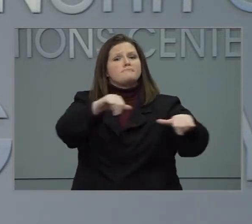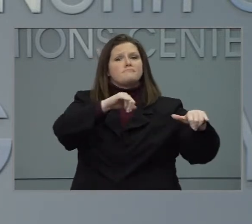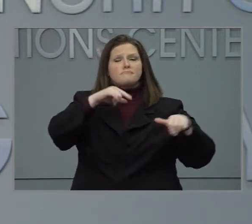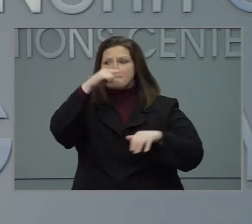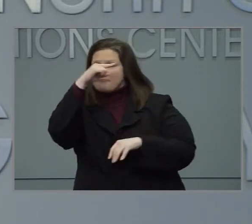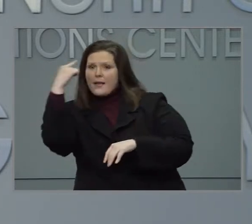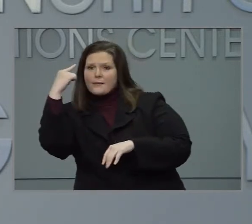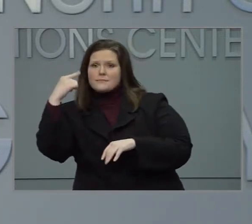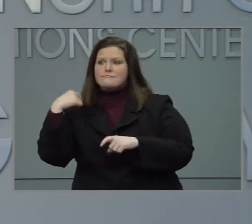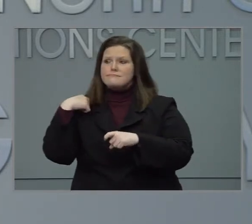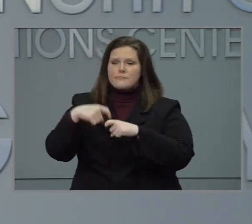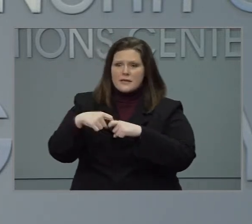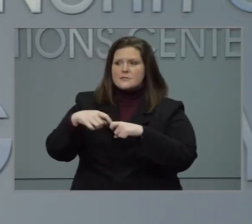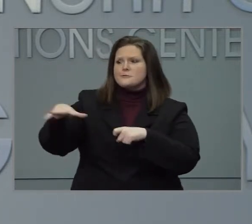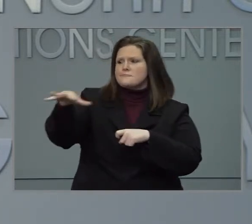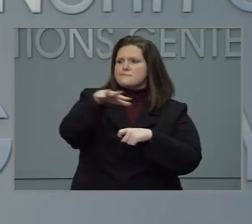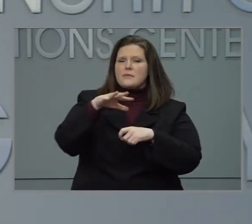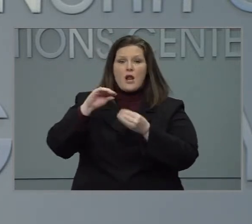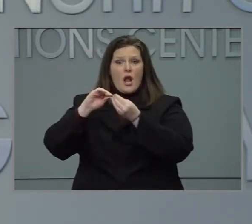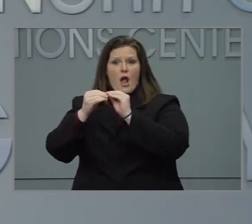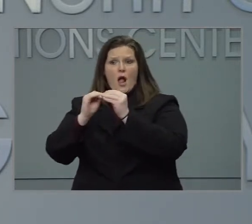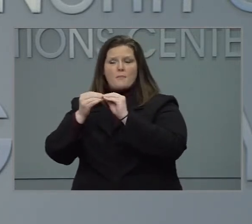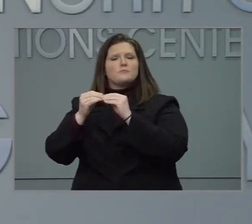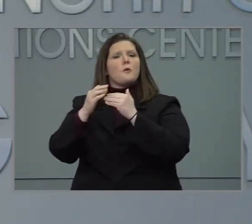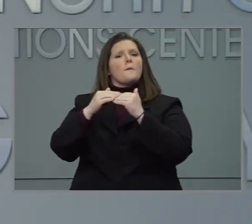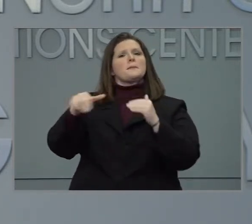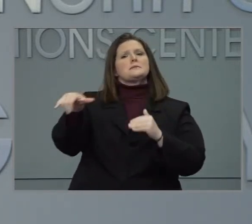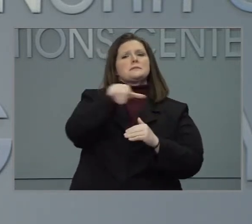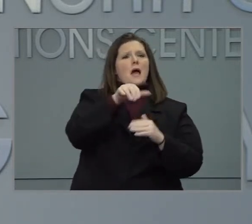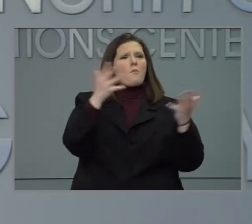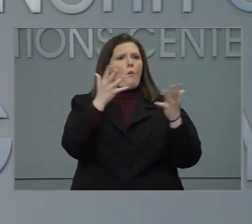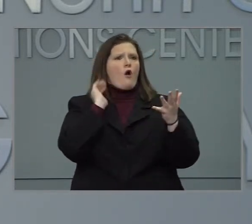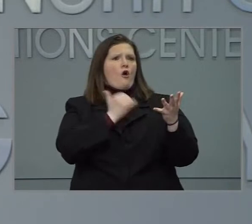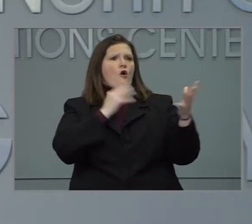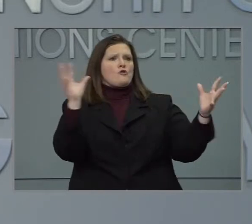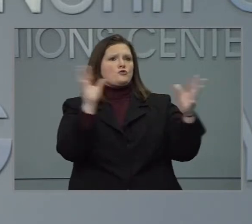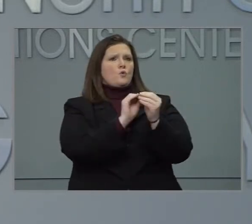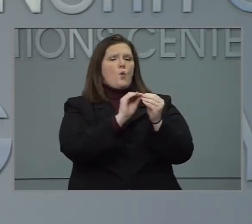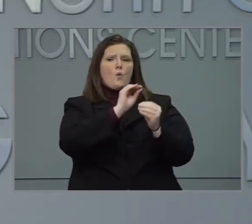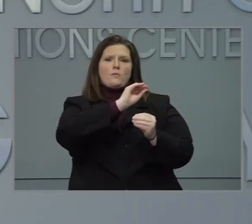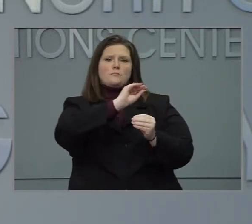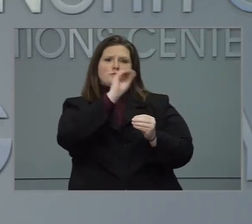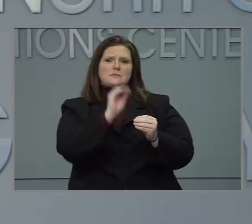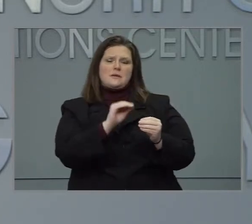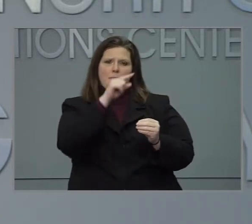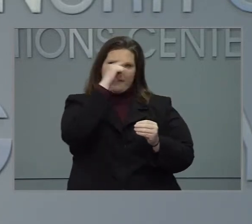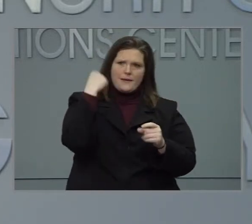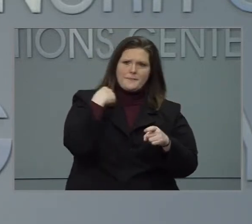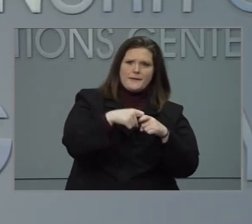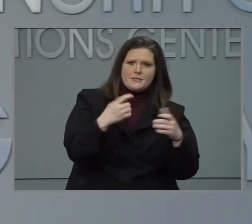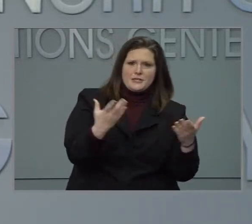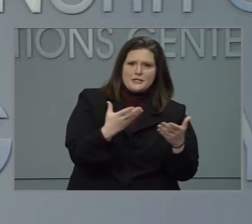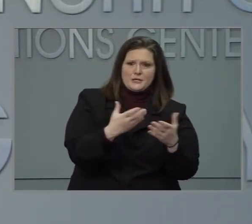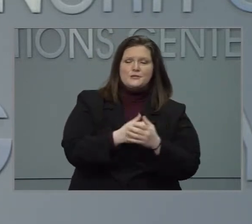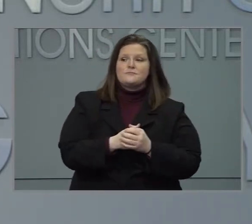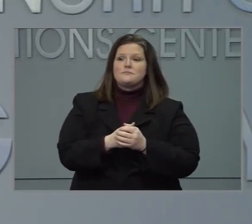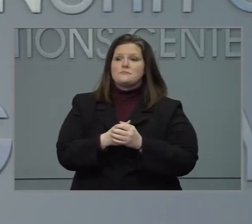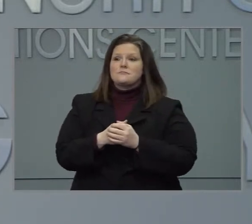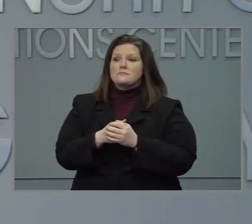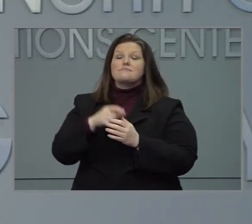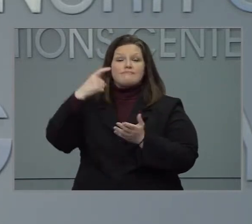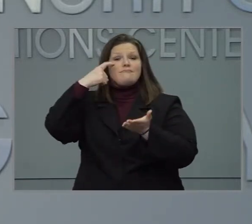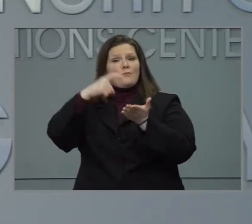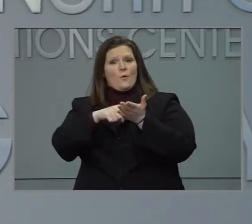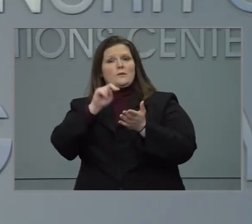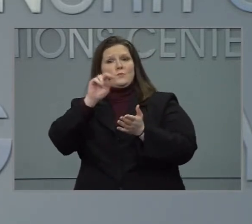population. And today, the CDC released a report that puts North Carolina in the top 10 states in the nation for equitable